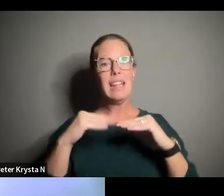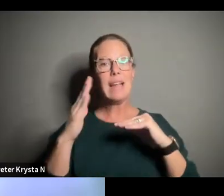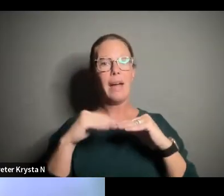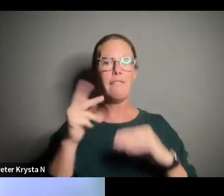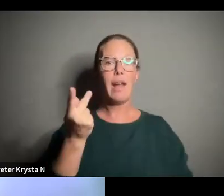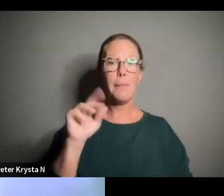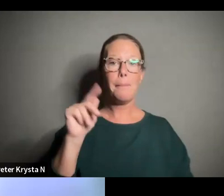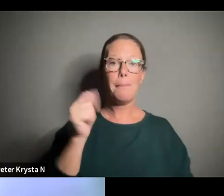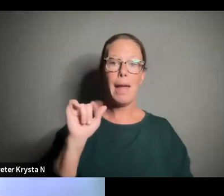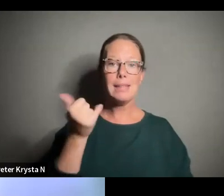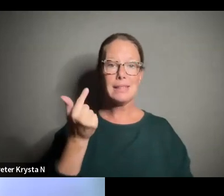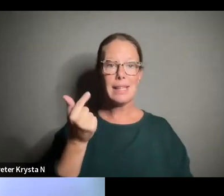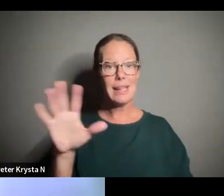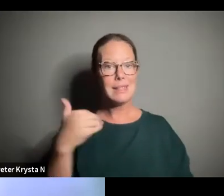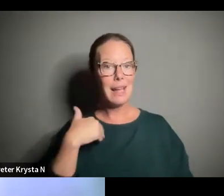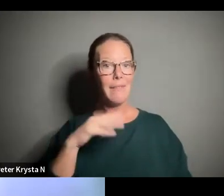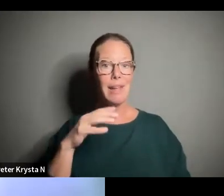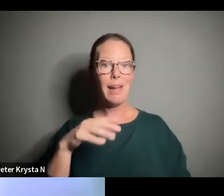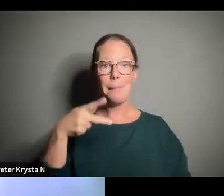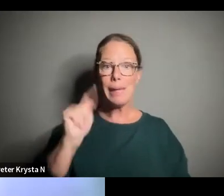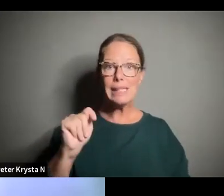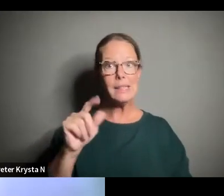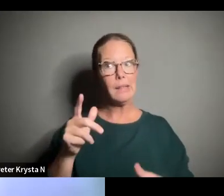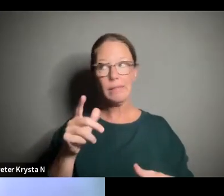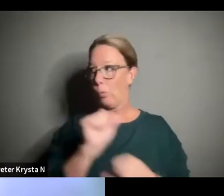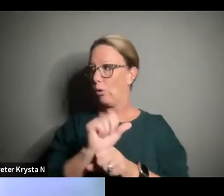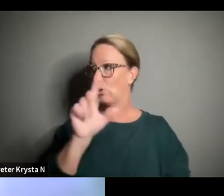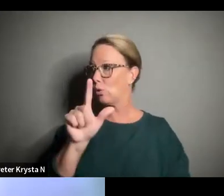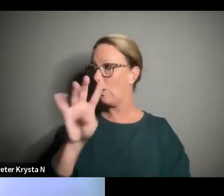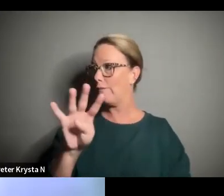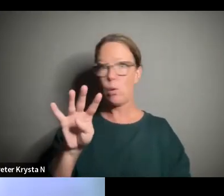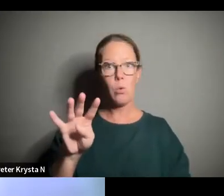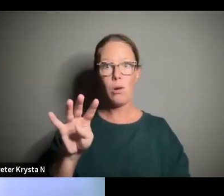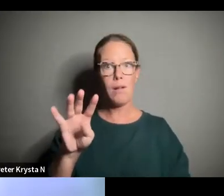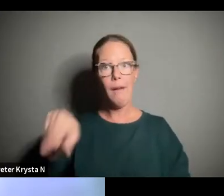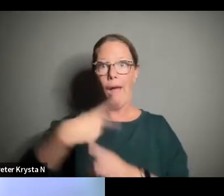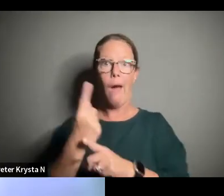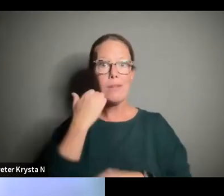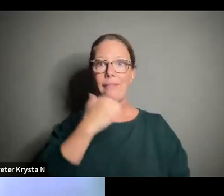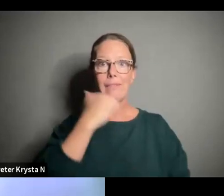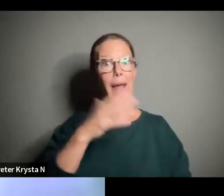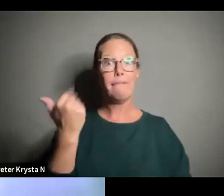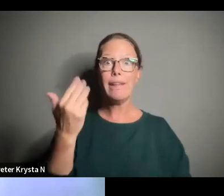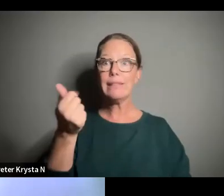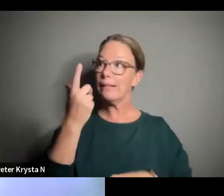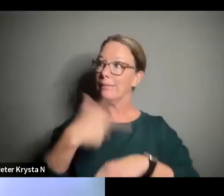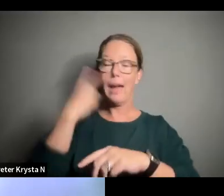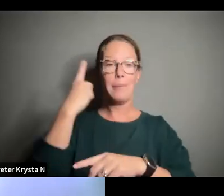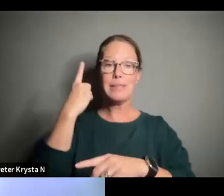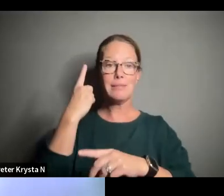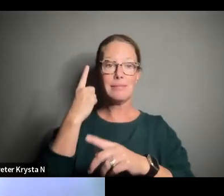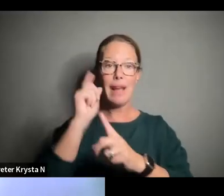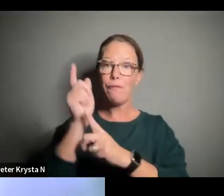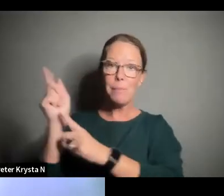physical therapist working on you 24 hours a day, 15 times a minute, you're getting electrical stimulation. That's probably